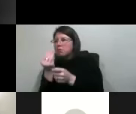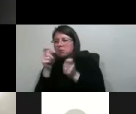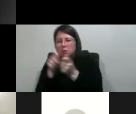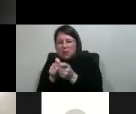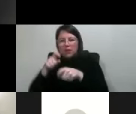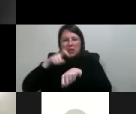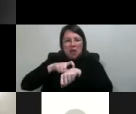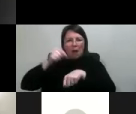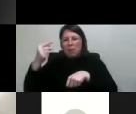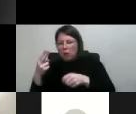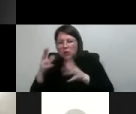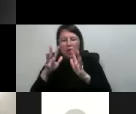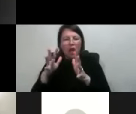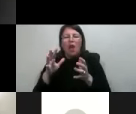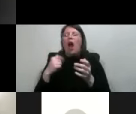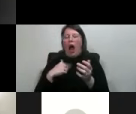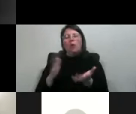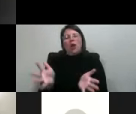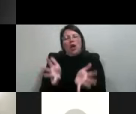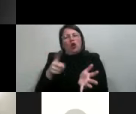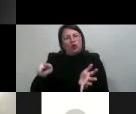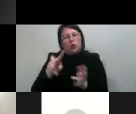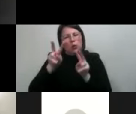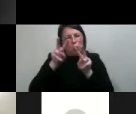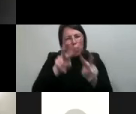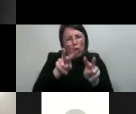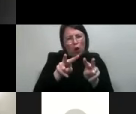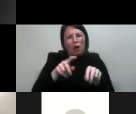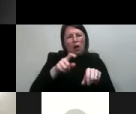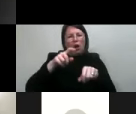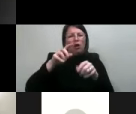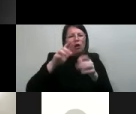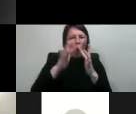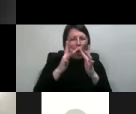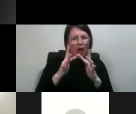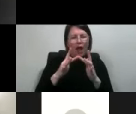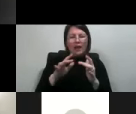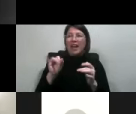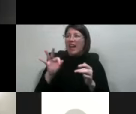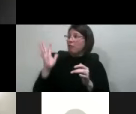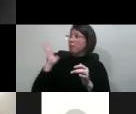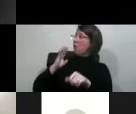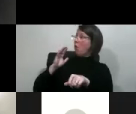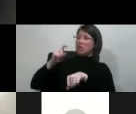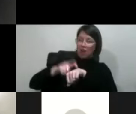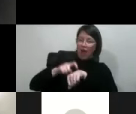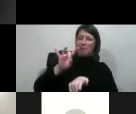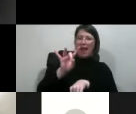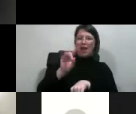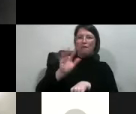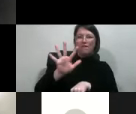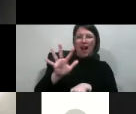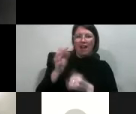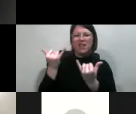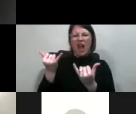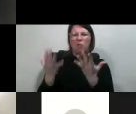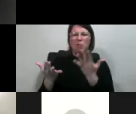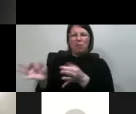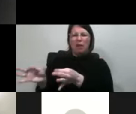they're available online to make sure to see if your trip time has changed, right? If it was an 8:05 trip, maybe it's now operating at